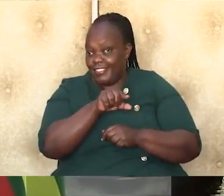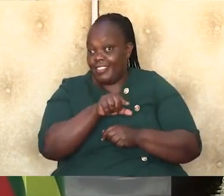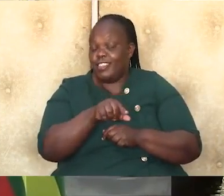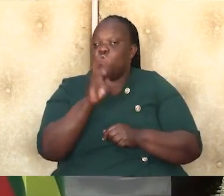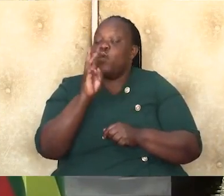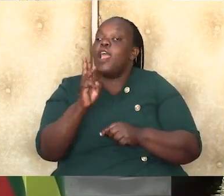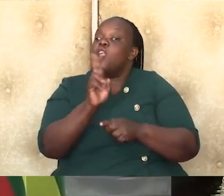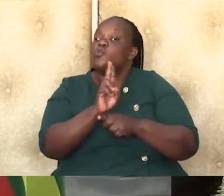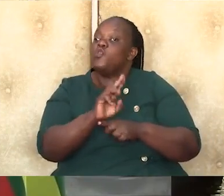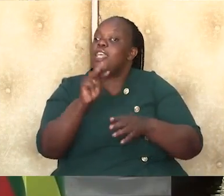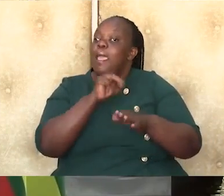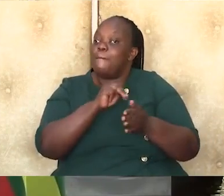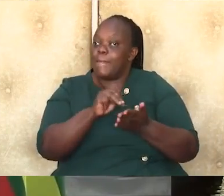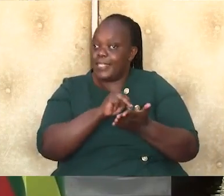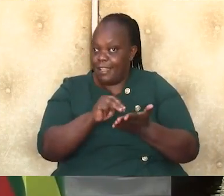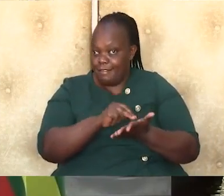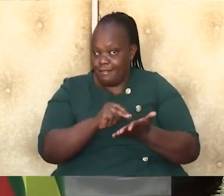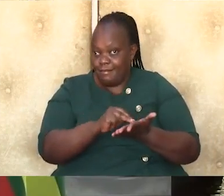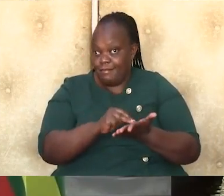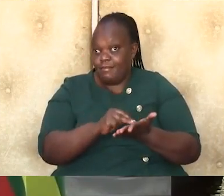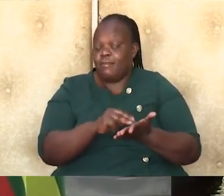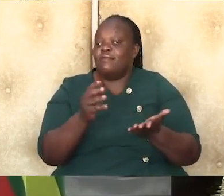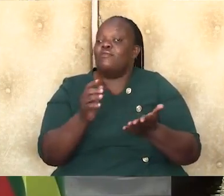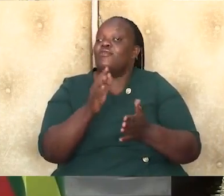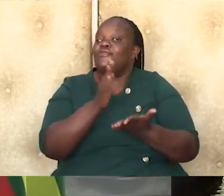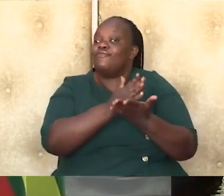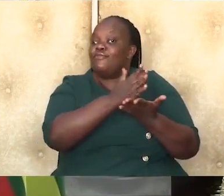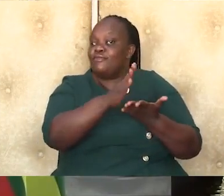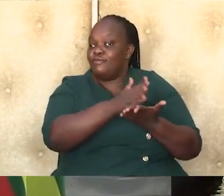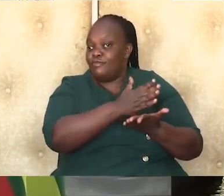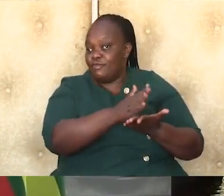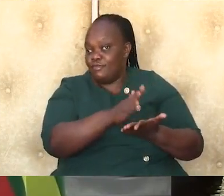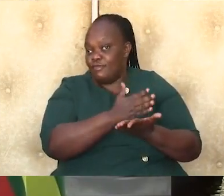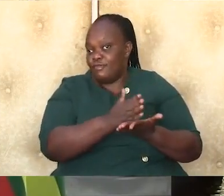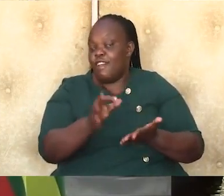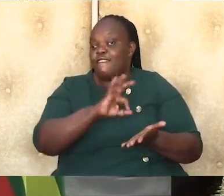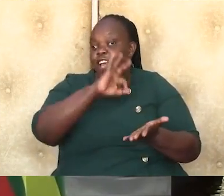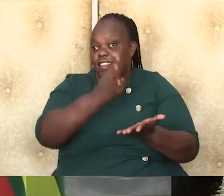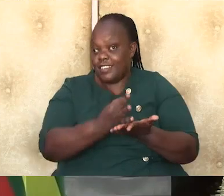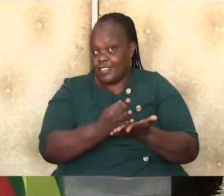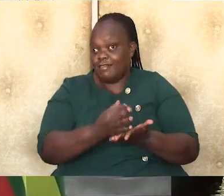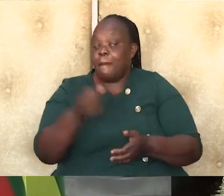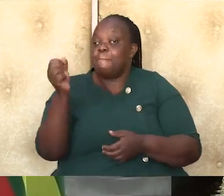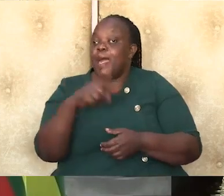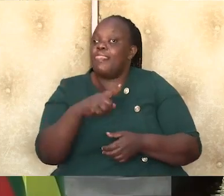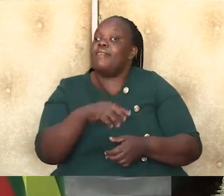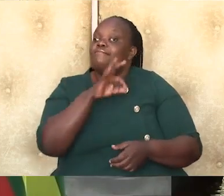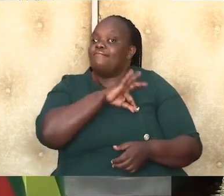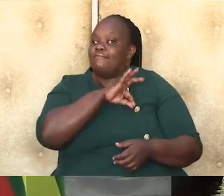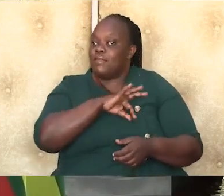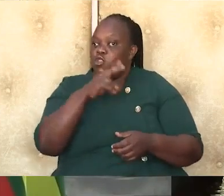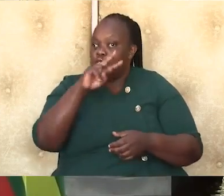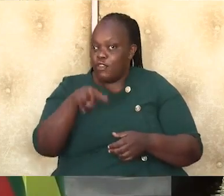shall be using M-Pesa to disburse funds, the monthly stipend of 2,000